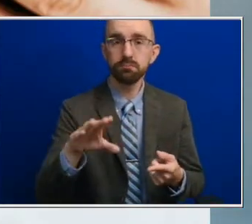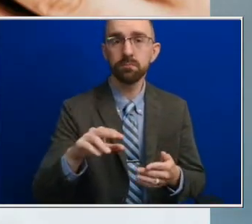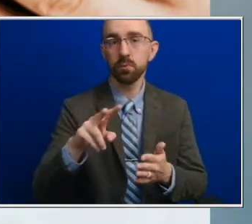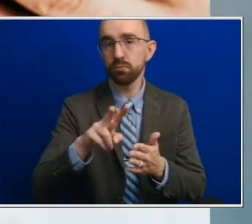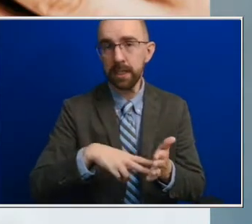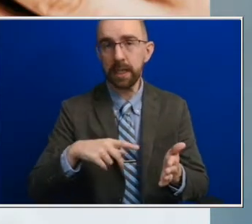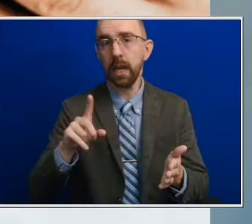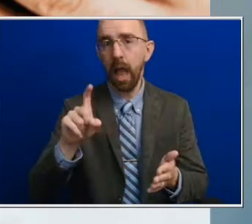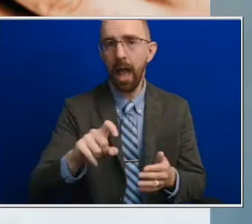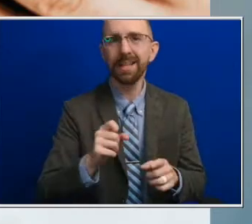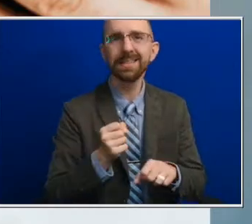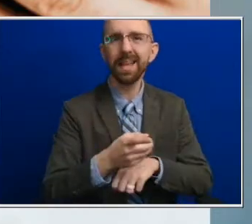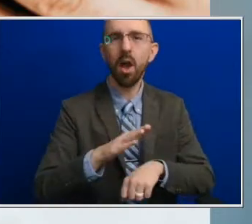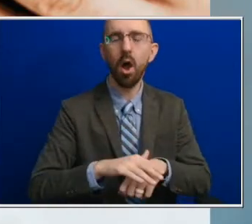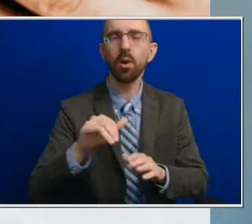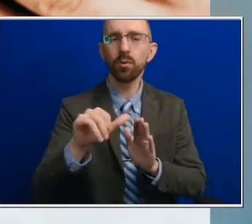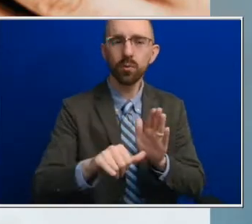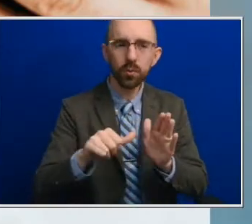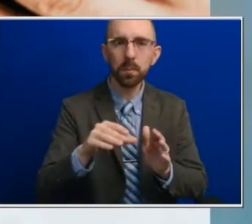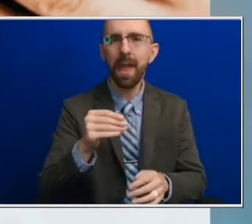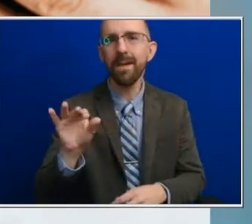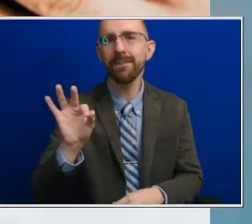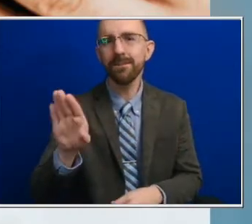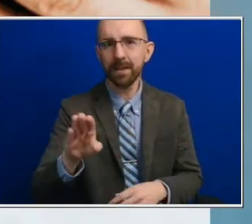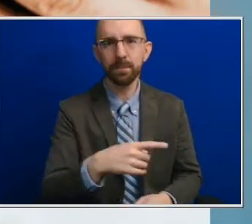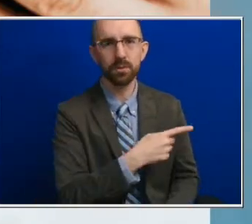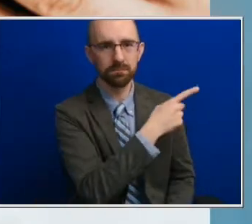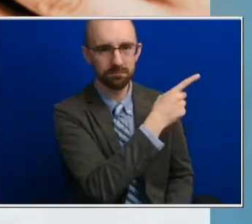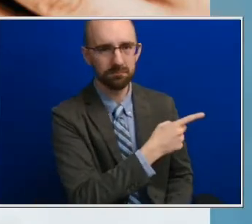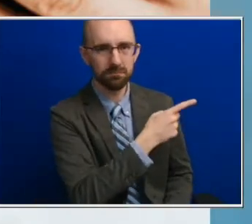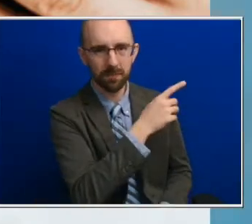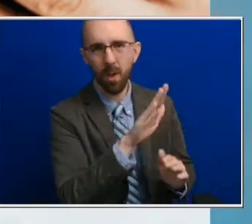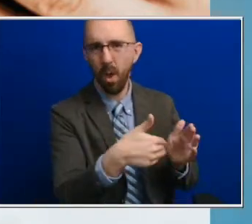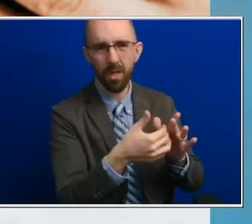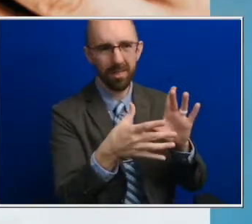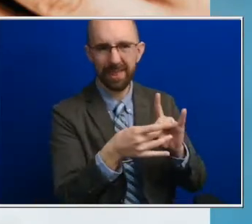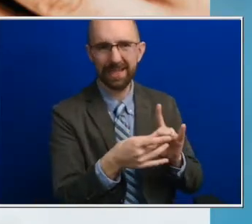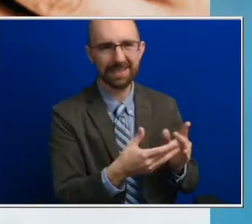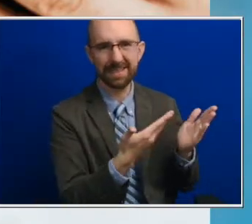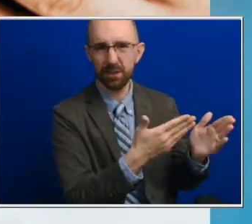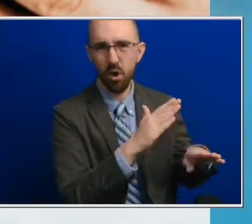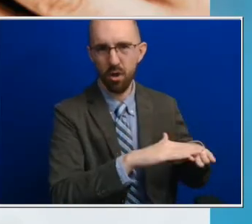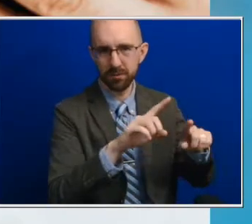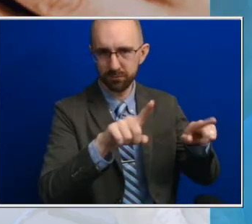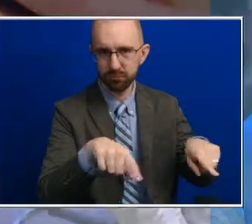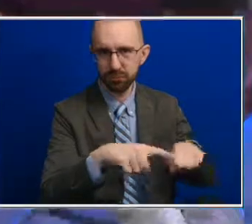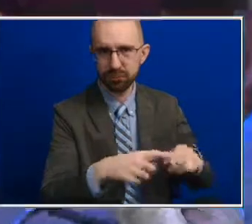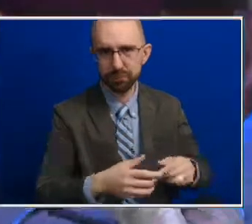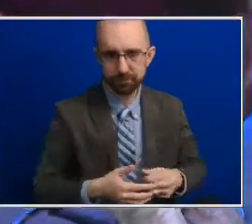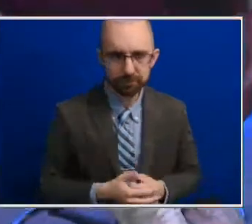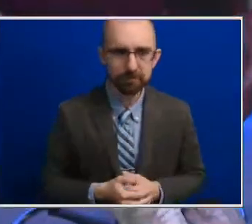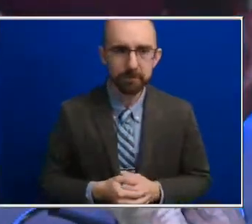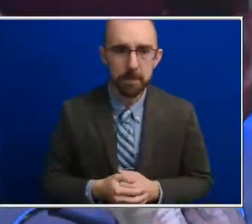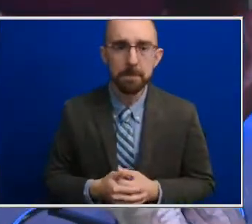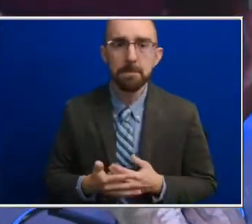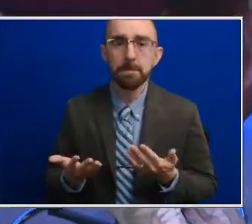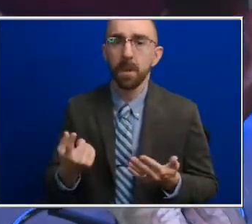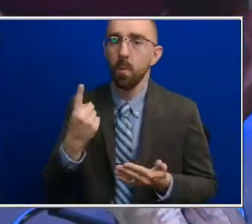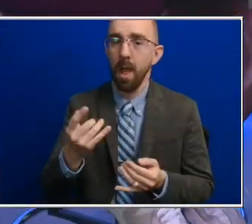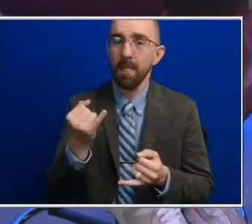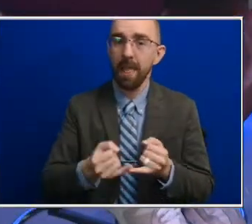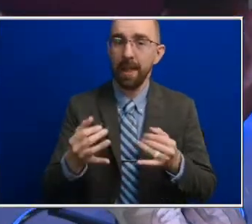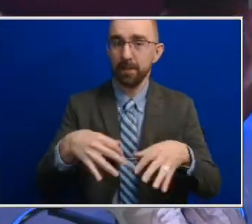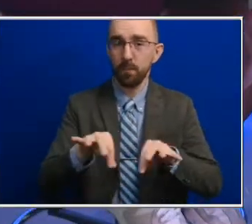it to us on YouTube and Facebook. We have all the links right there on your screen right now. And one final important thing to